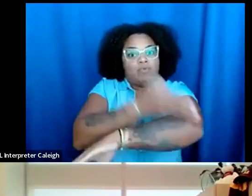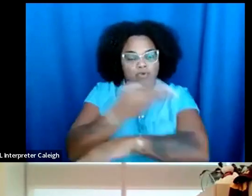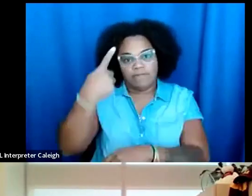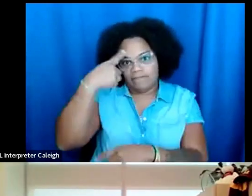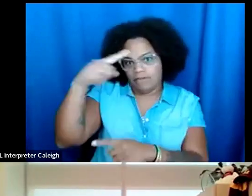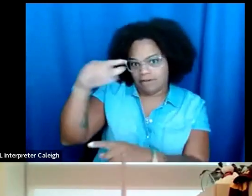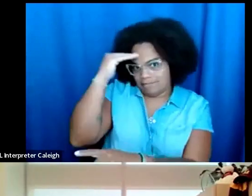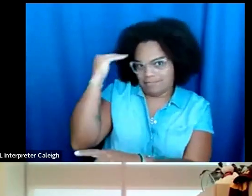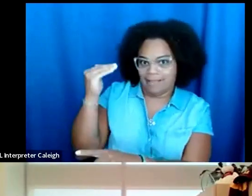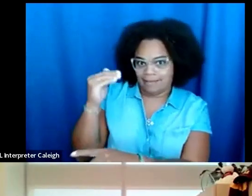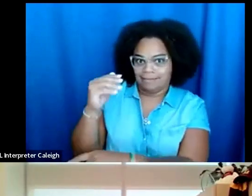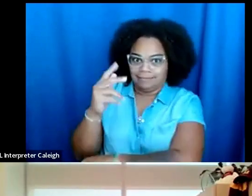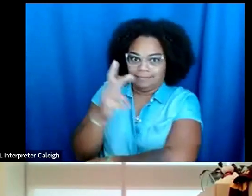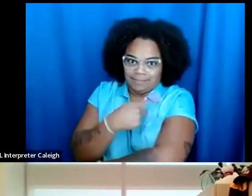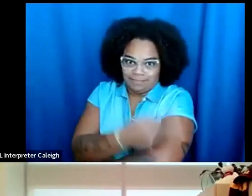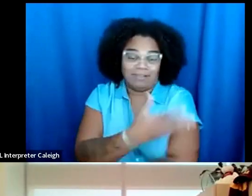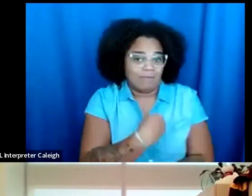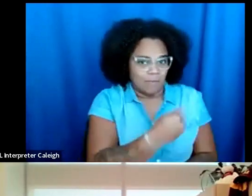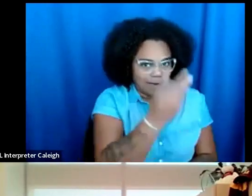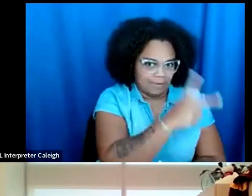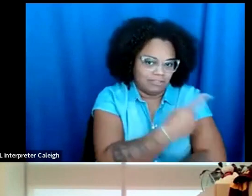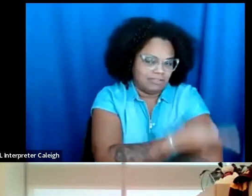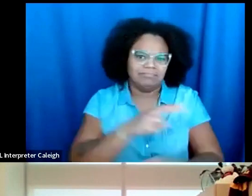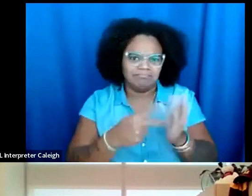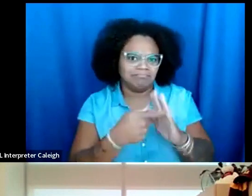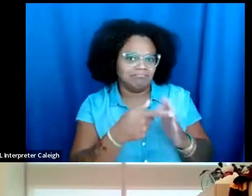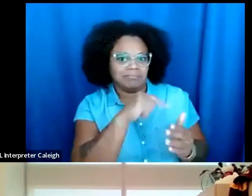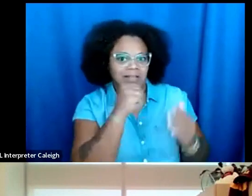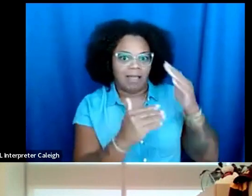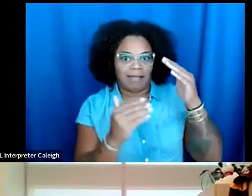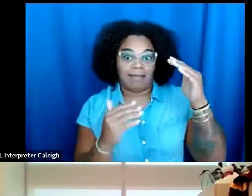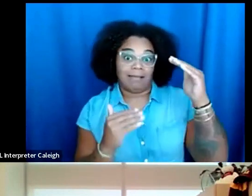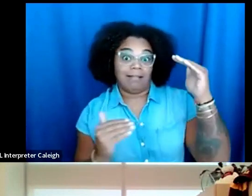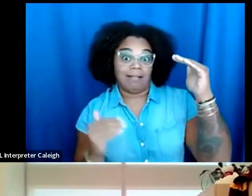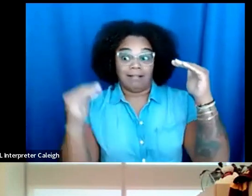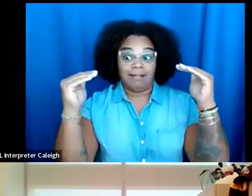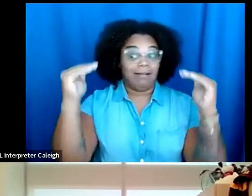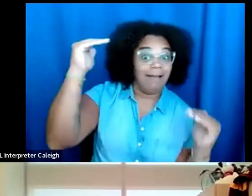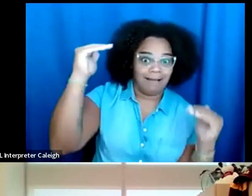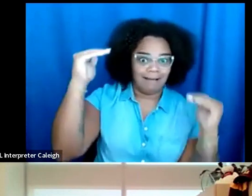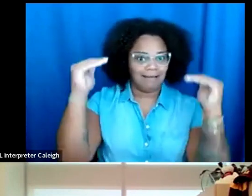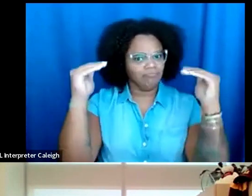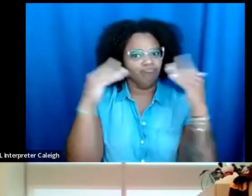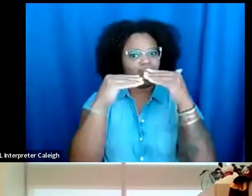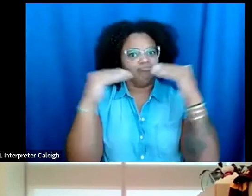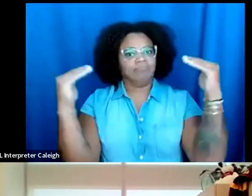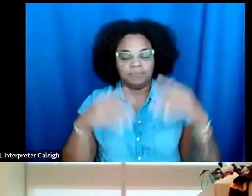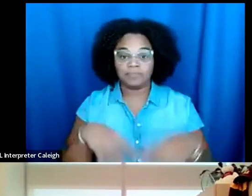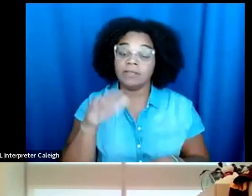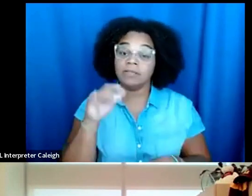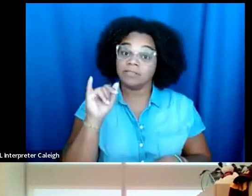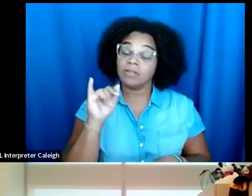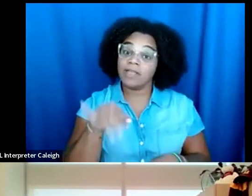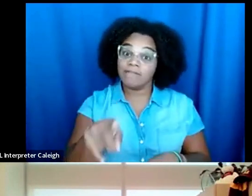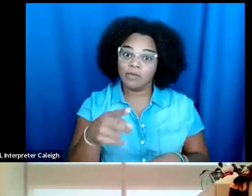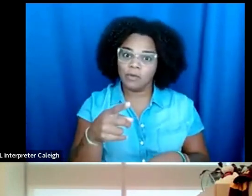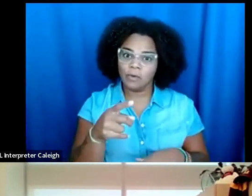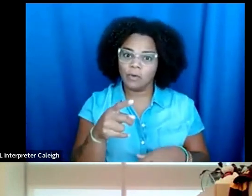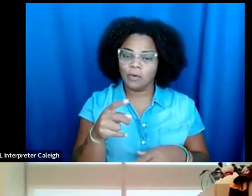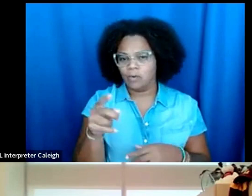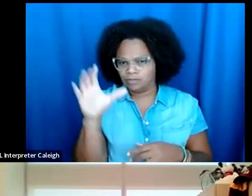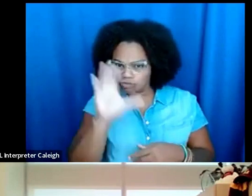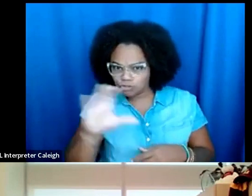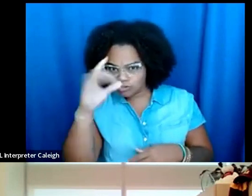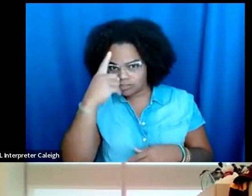reducing outcomes for white patients. And it was groundbreaking in that if you look at health disparities and you search for that